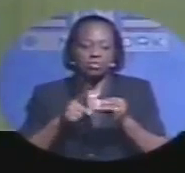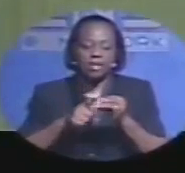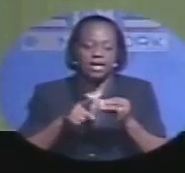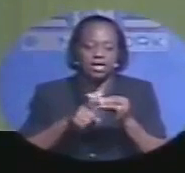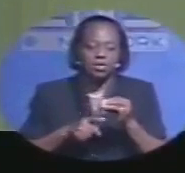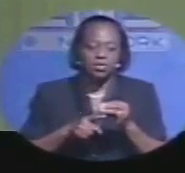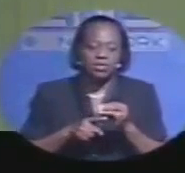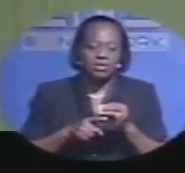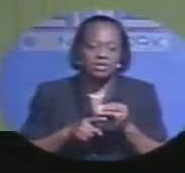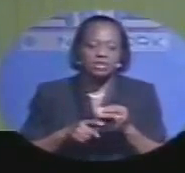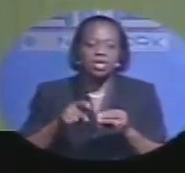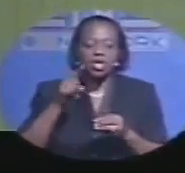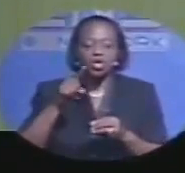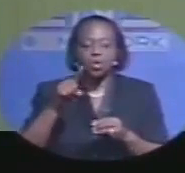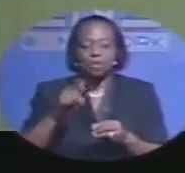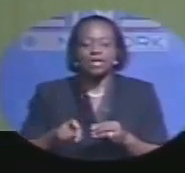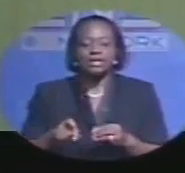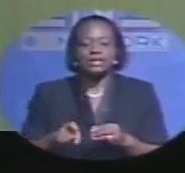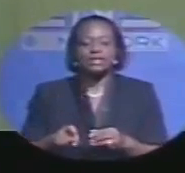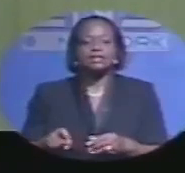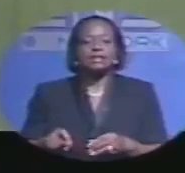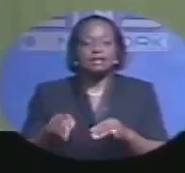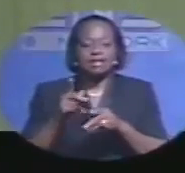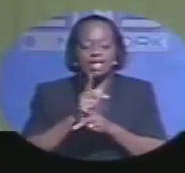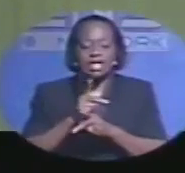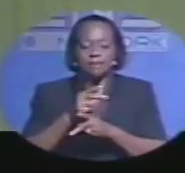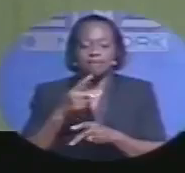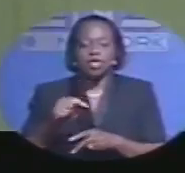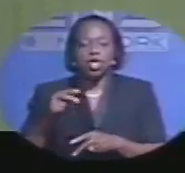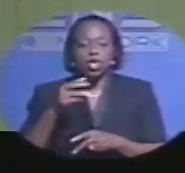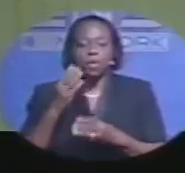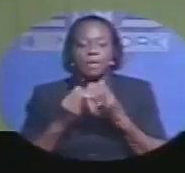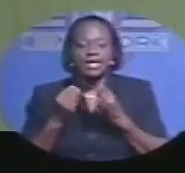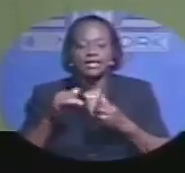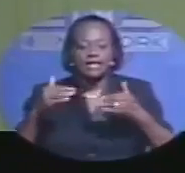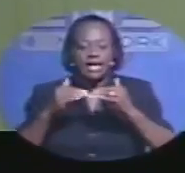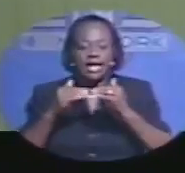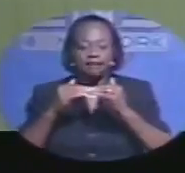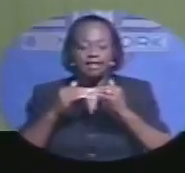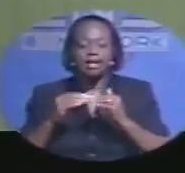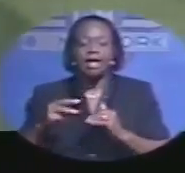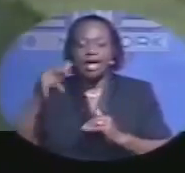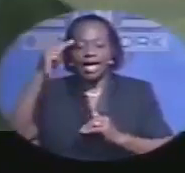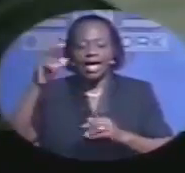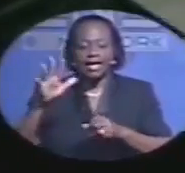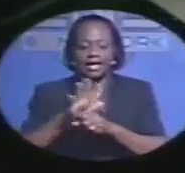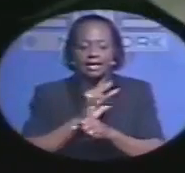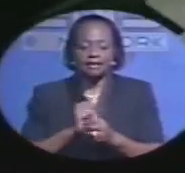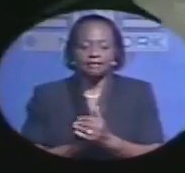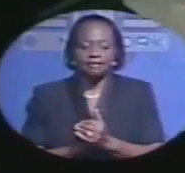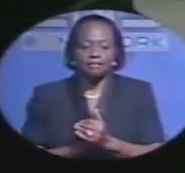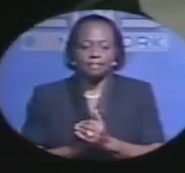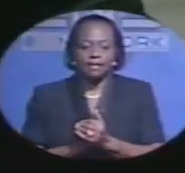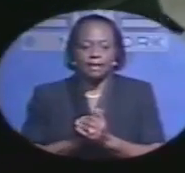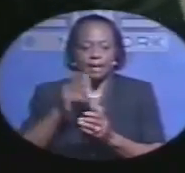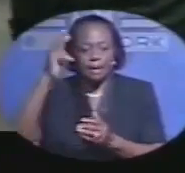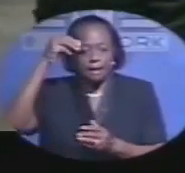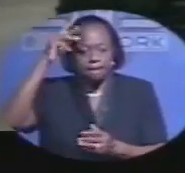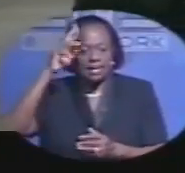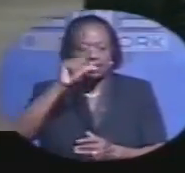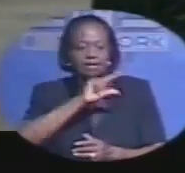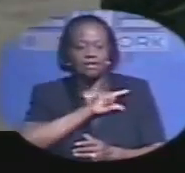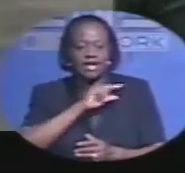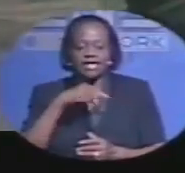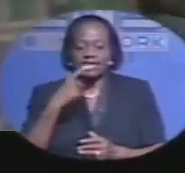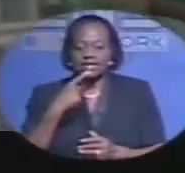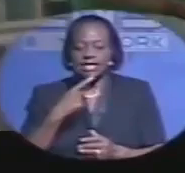items, you want to be able to maintain the humidity level high enough to avoid shrinkage and wrinkling of the product. Minister Gray says the government will